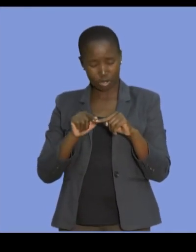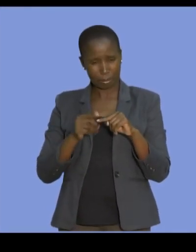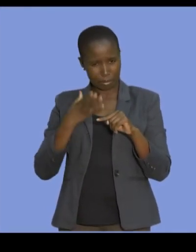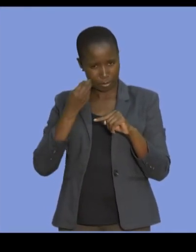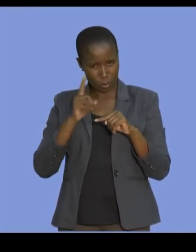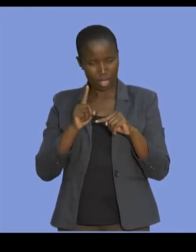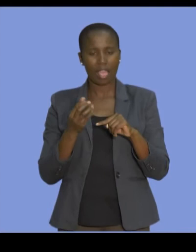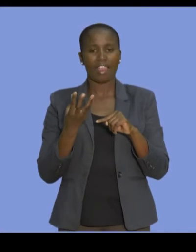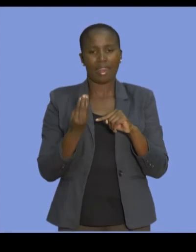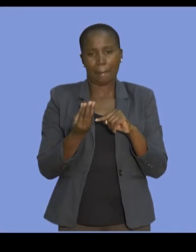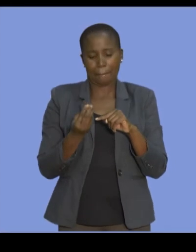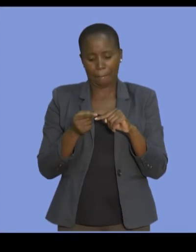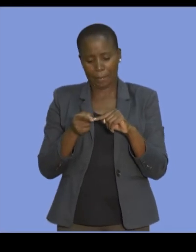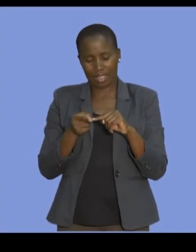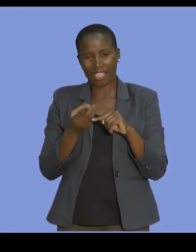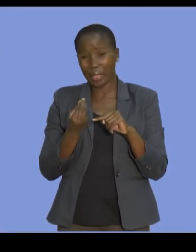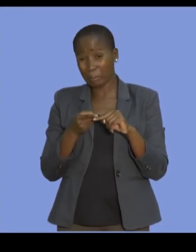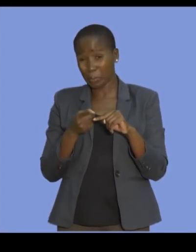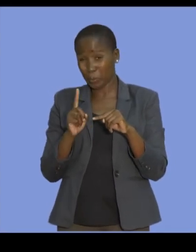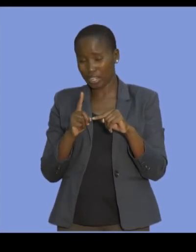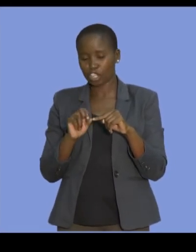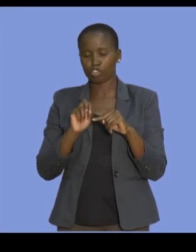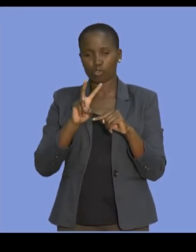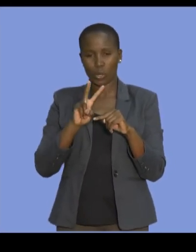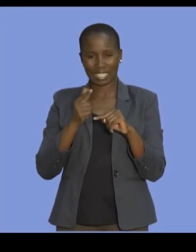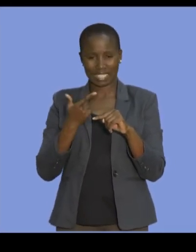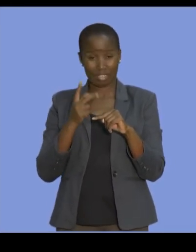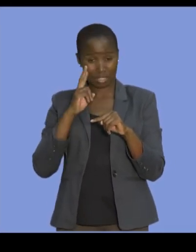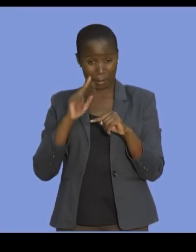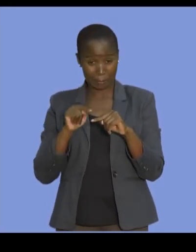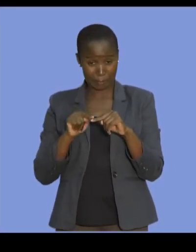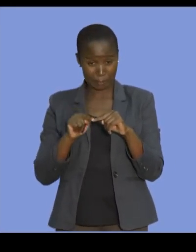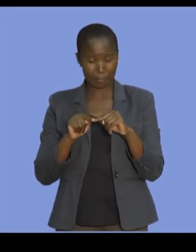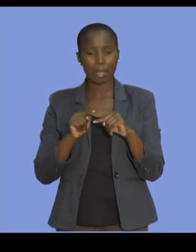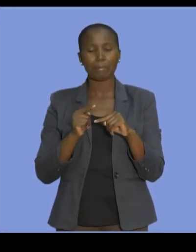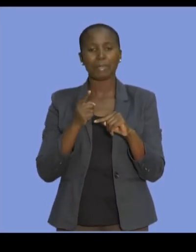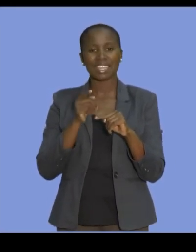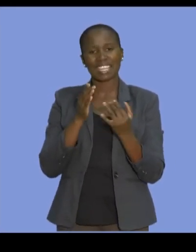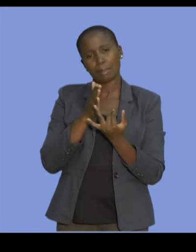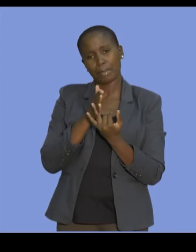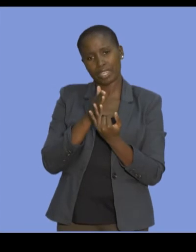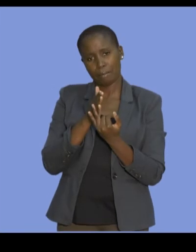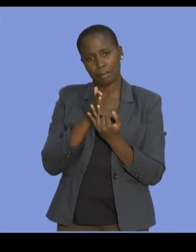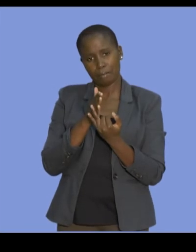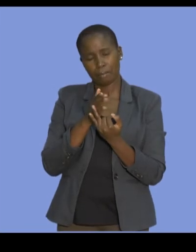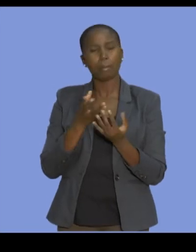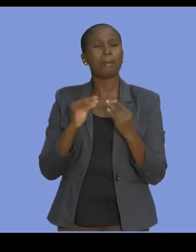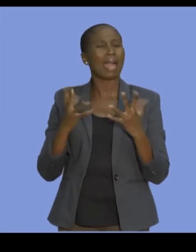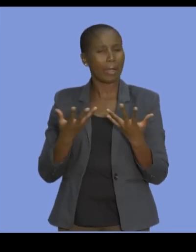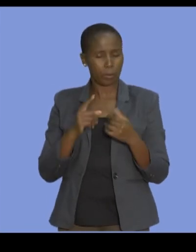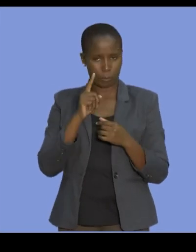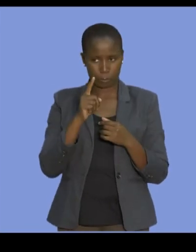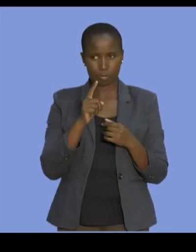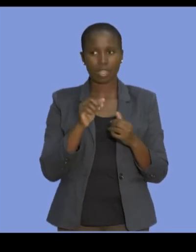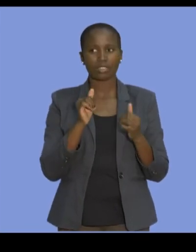number which is 27. Can you see that? So median is 27. How do we get this? From there to there is 60. What